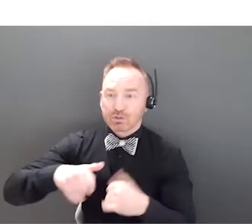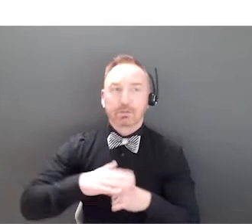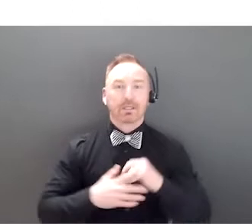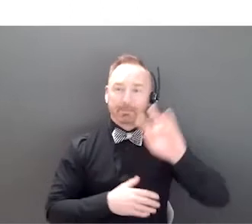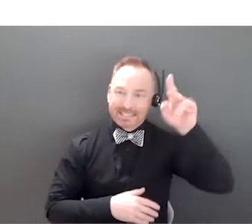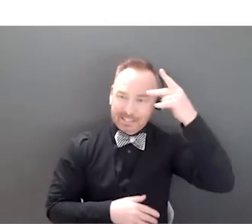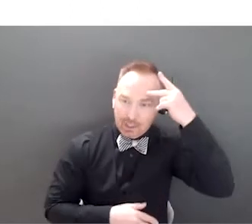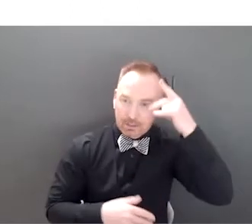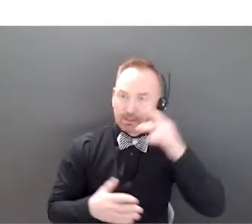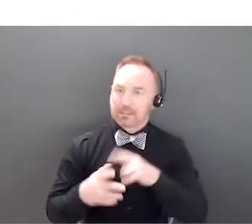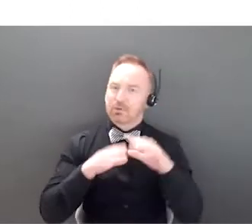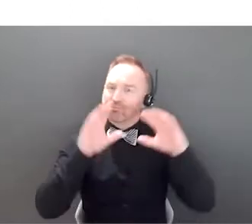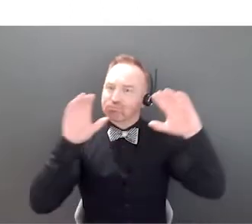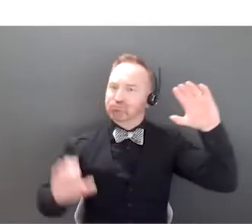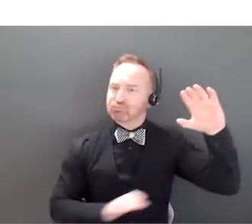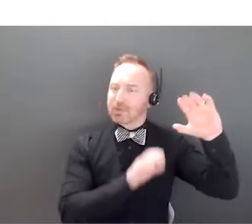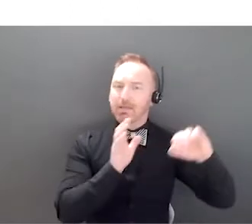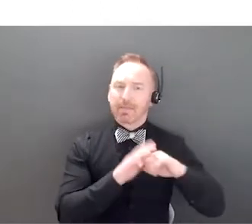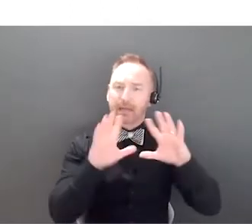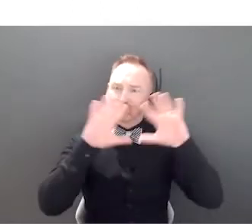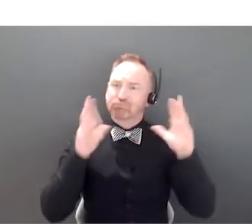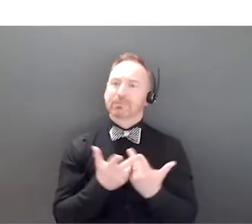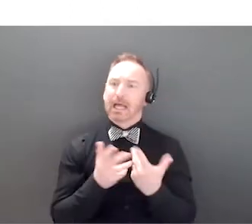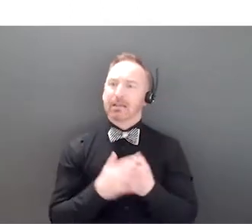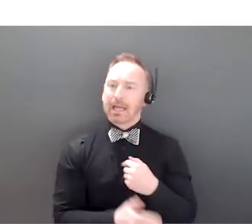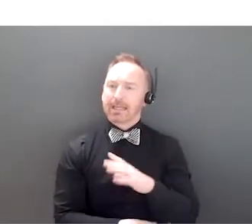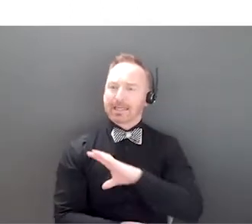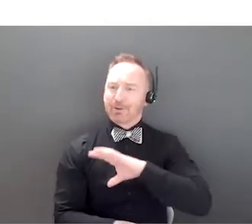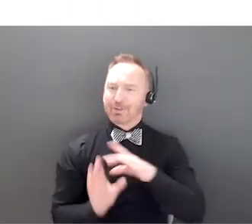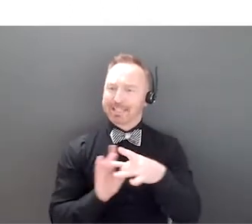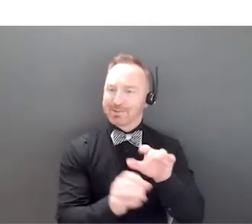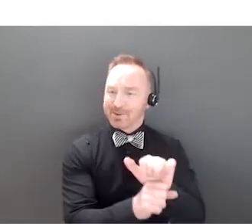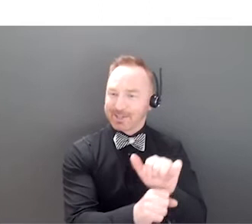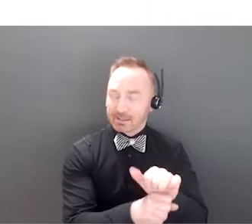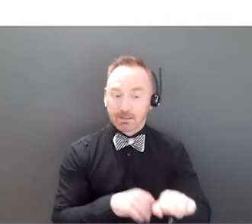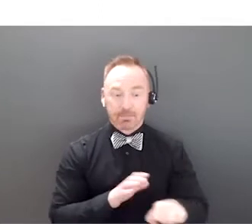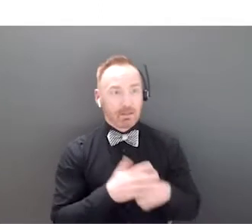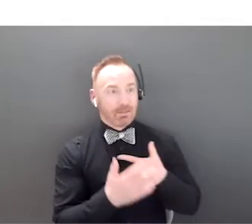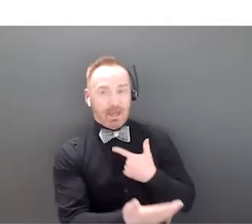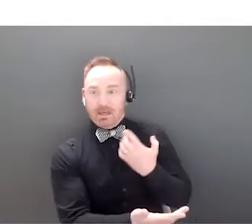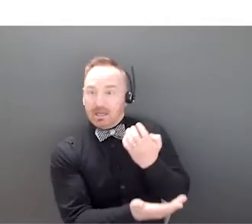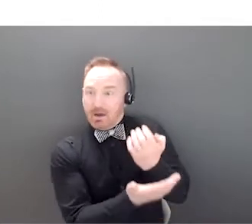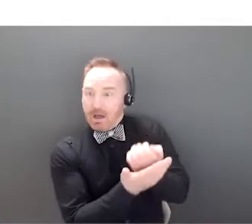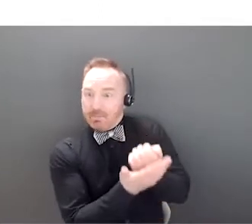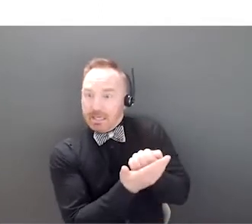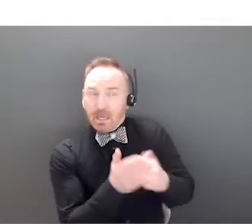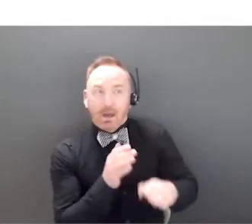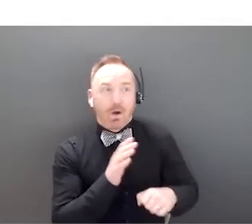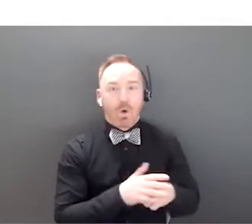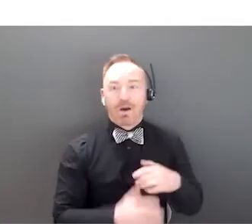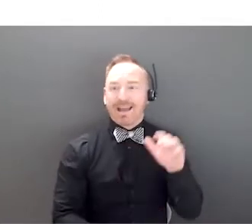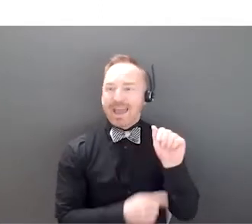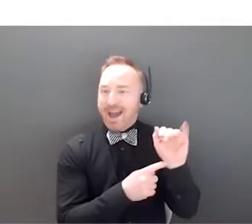the future of work. Examples of trends included the digital transformation of the economy, the growing application of artificial